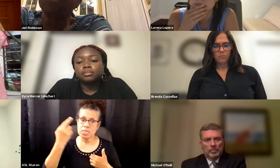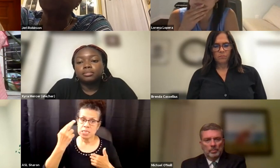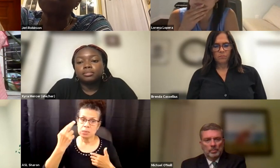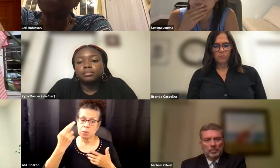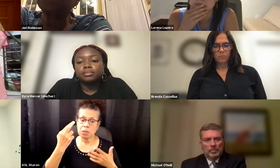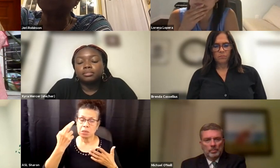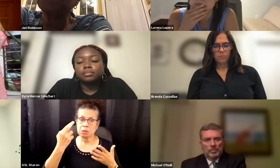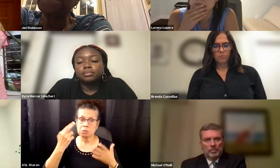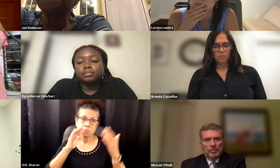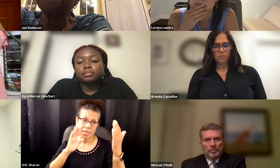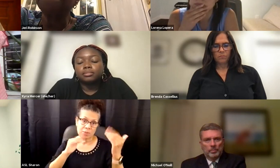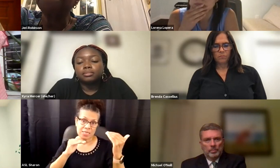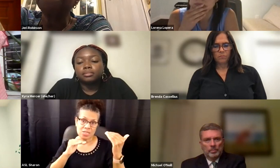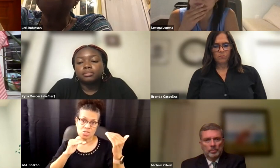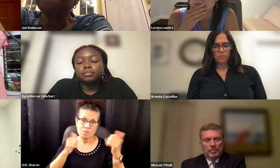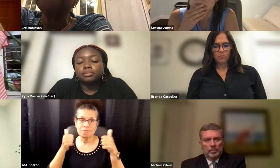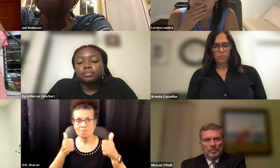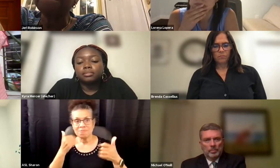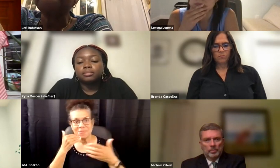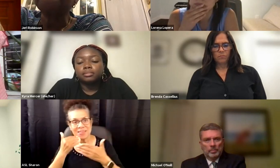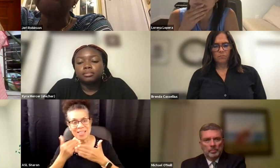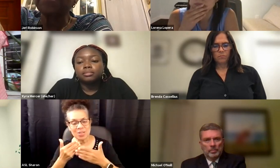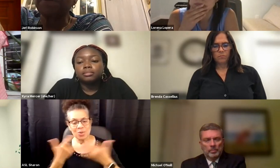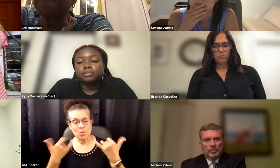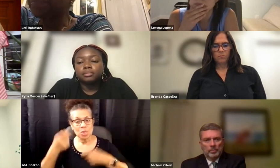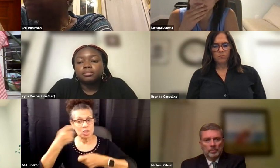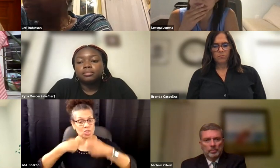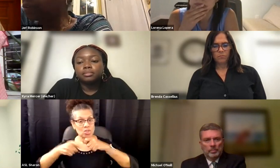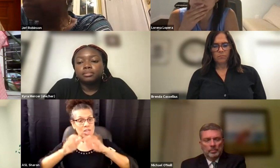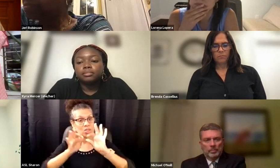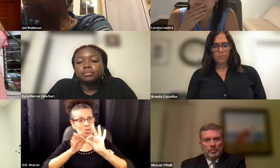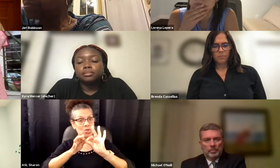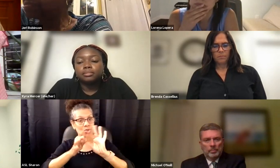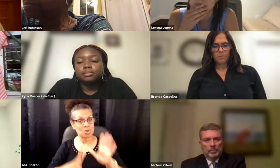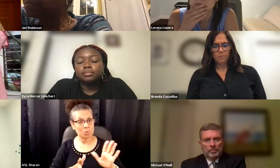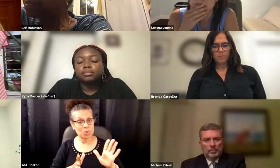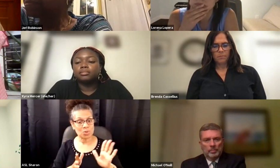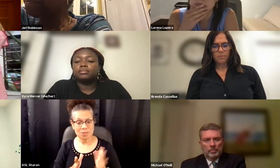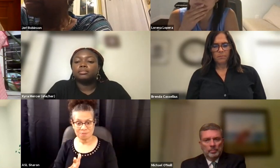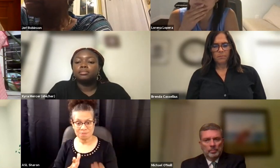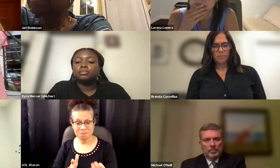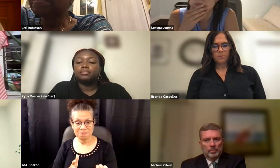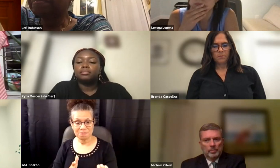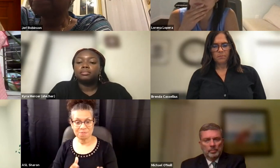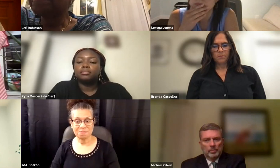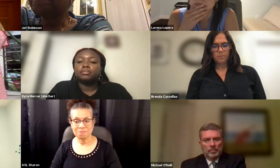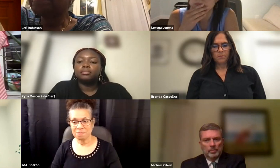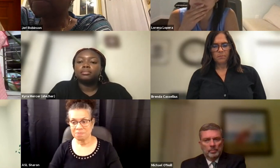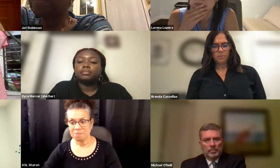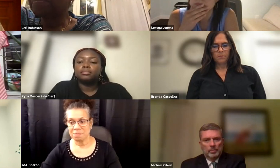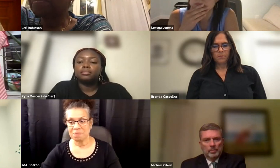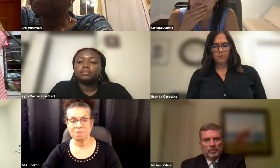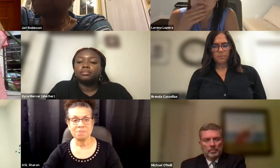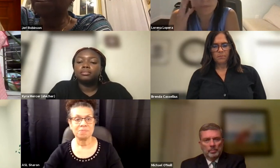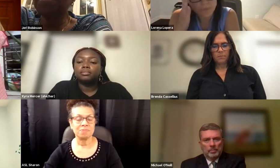set of expectations thank you thank you for considering yeah thank you and i do move for closure for